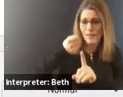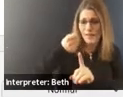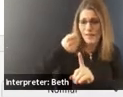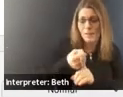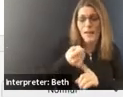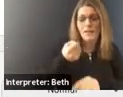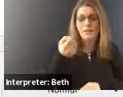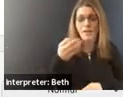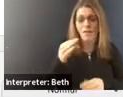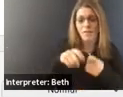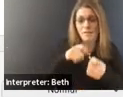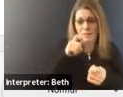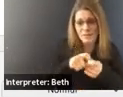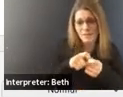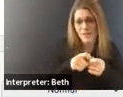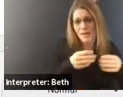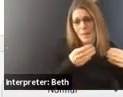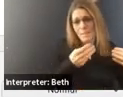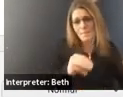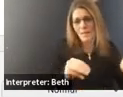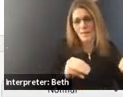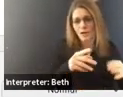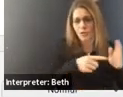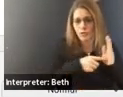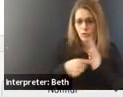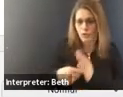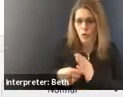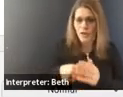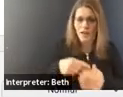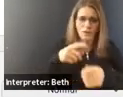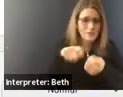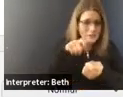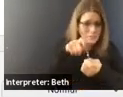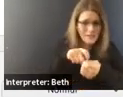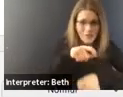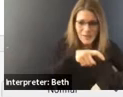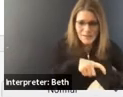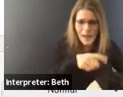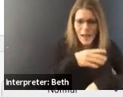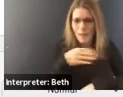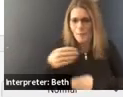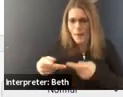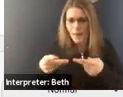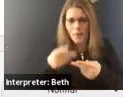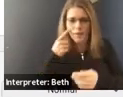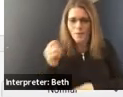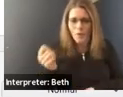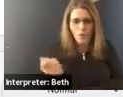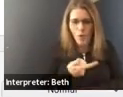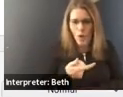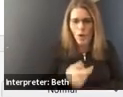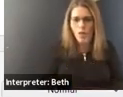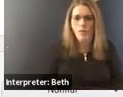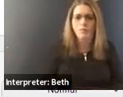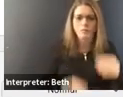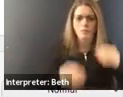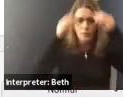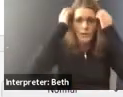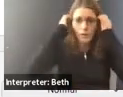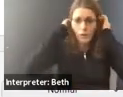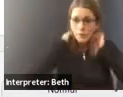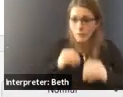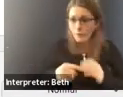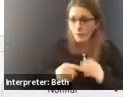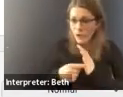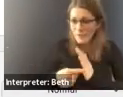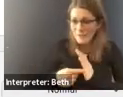showing. And there's a time and place for all of those. For example, this sketch here is really a